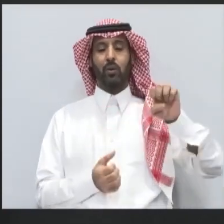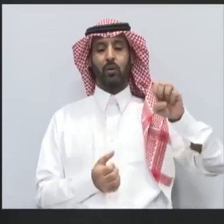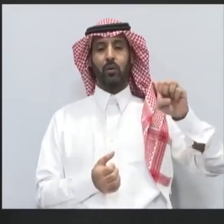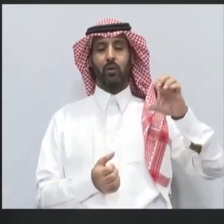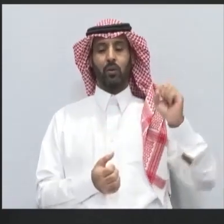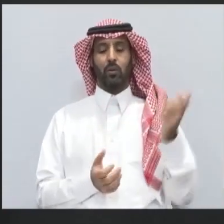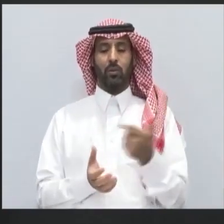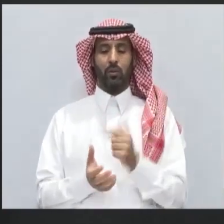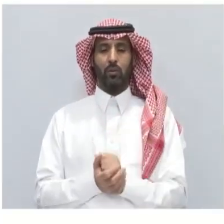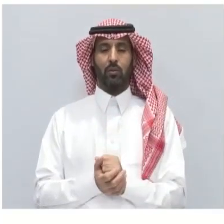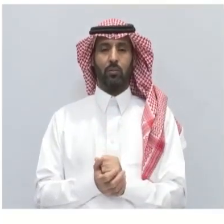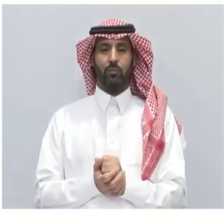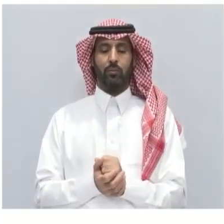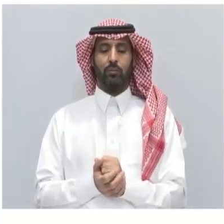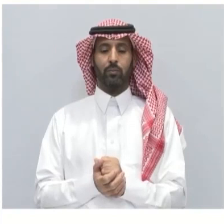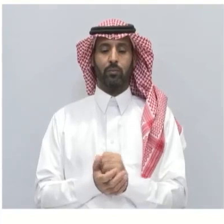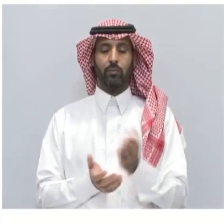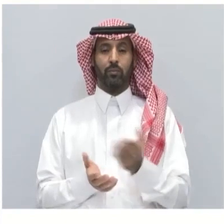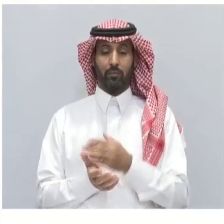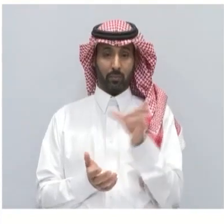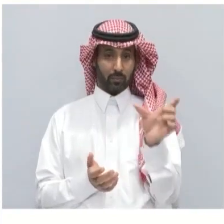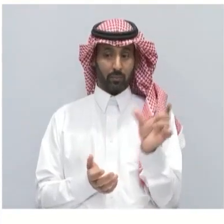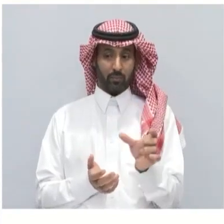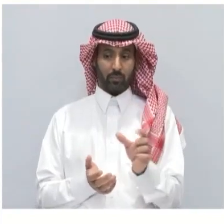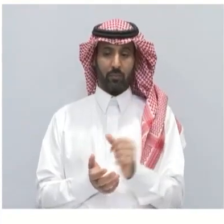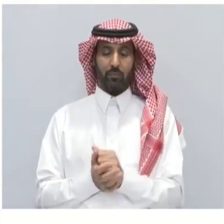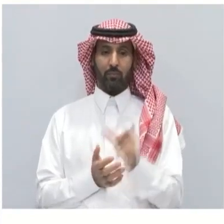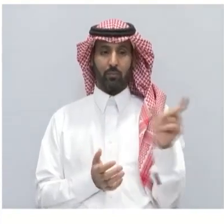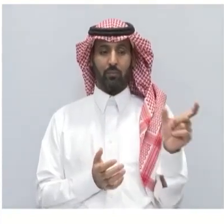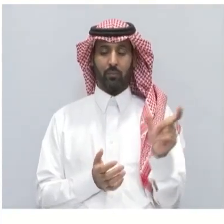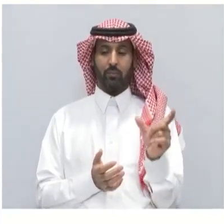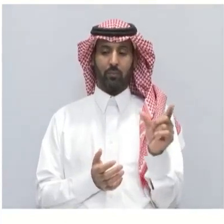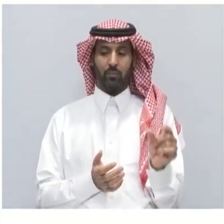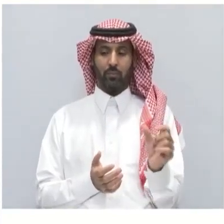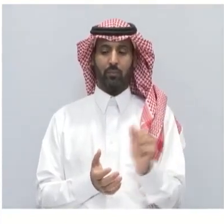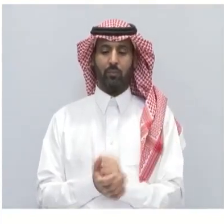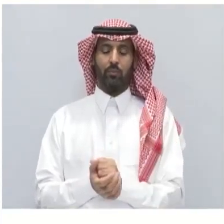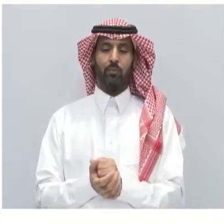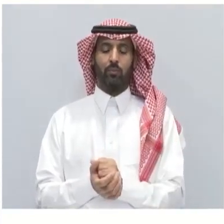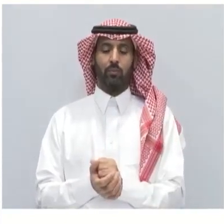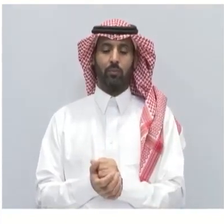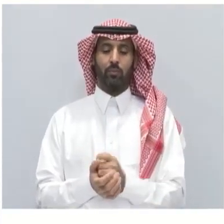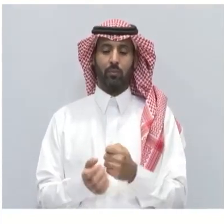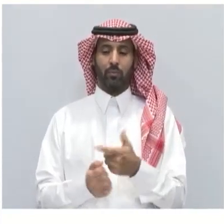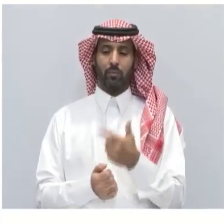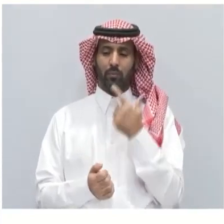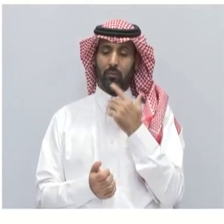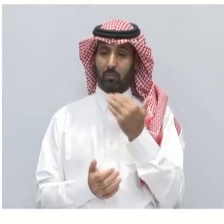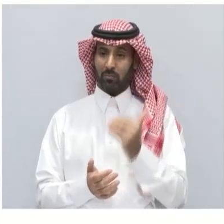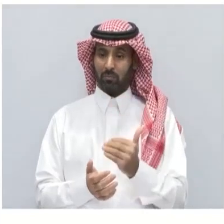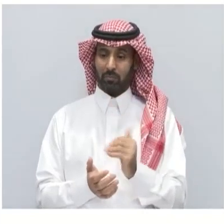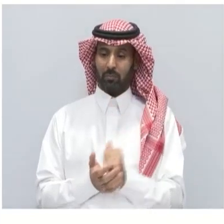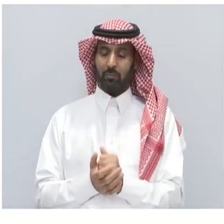E-S-C. So this is the same thing here. Corner, C-R-N-R, it's cheaper, it is the